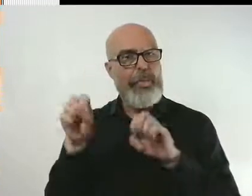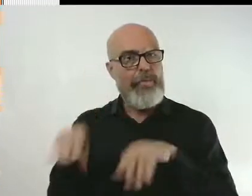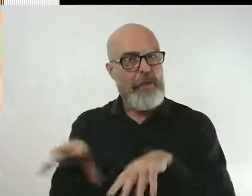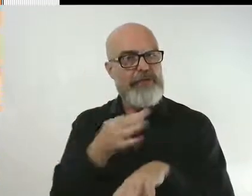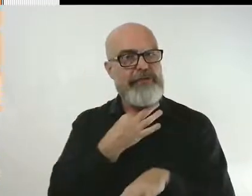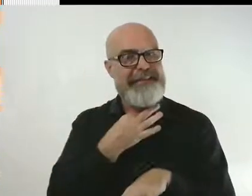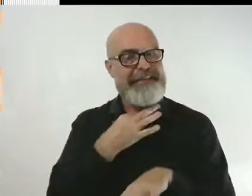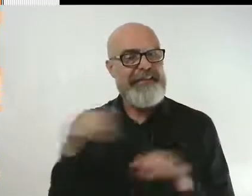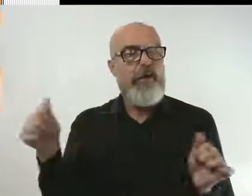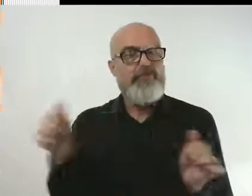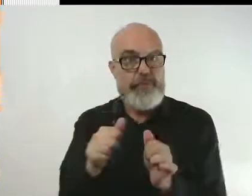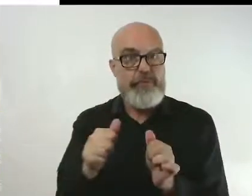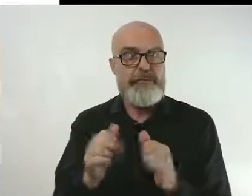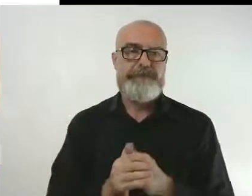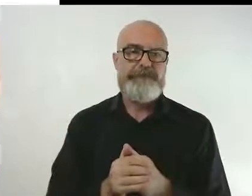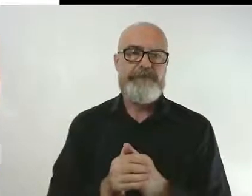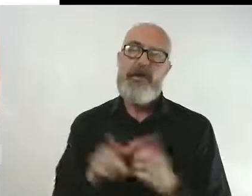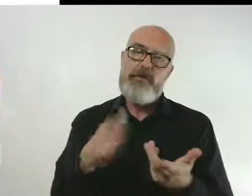hearing loss risk reduction.